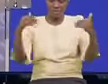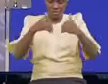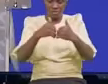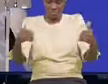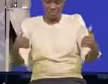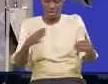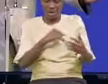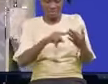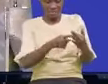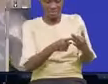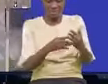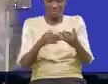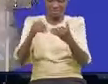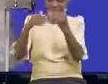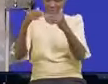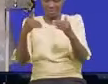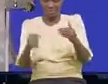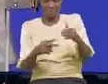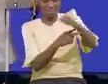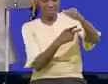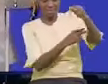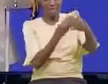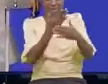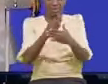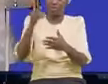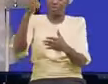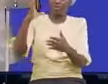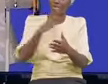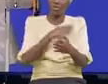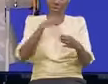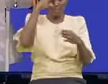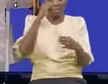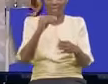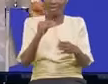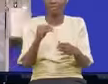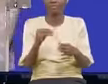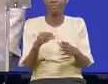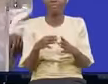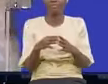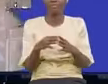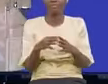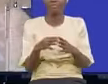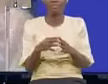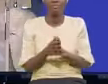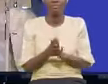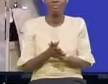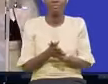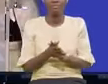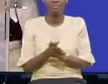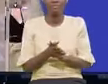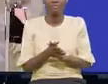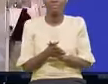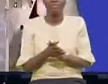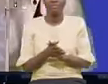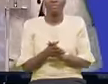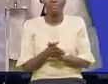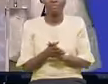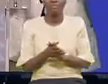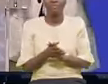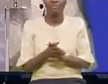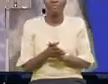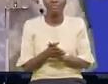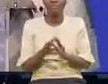bridge between God and man. America matia ya bali gama me. Efogo gloma me kakala ba tuana benade